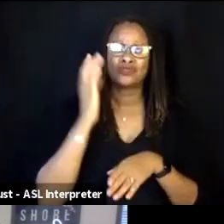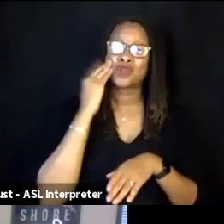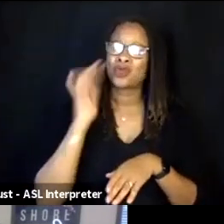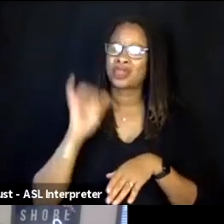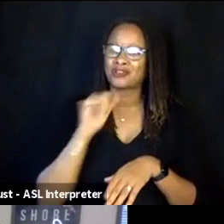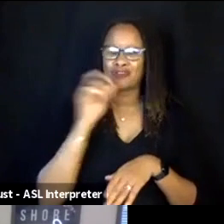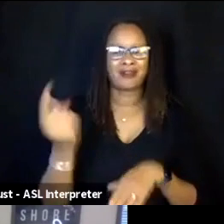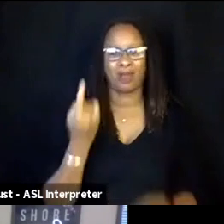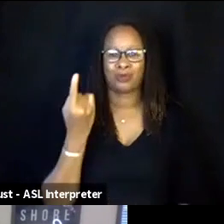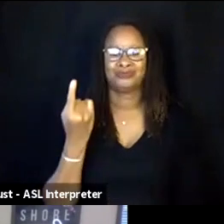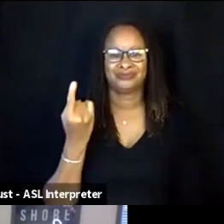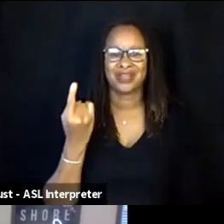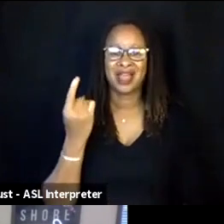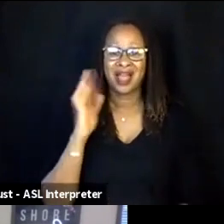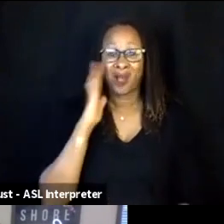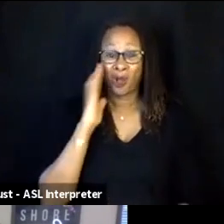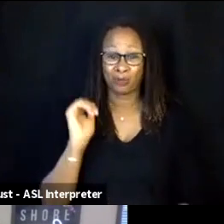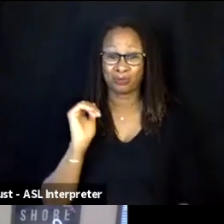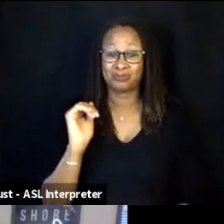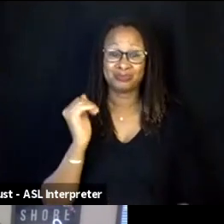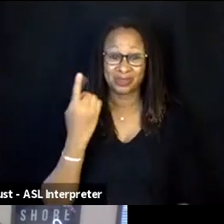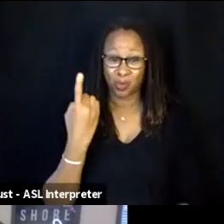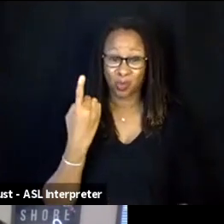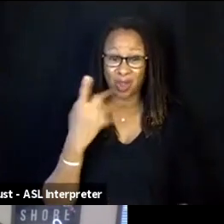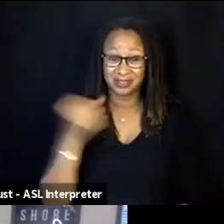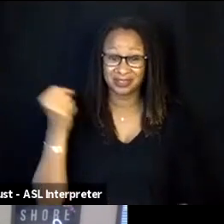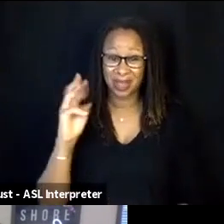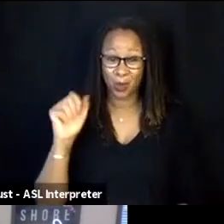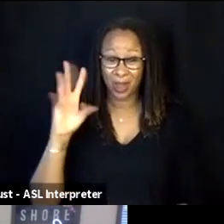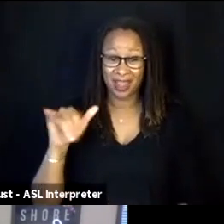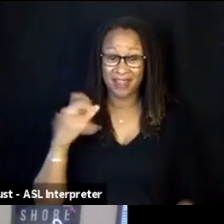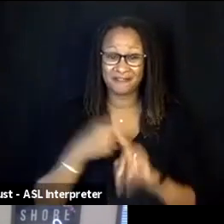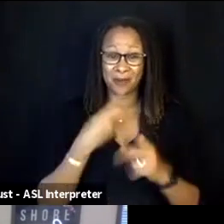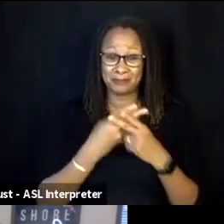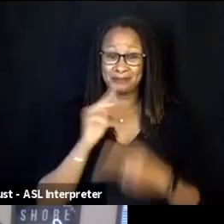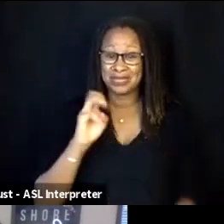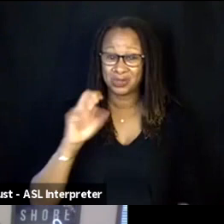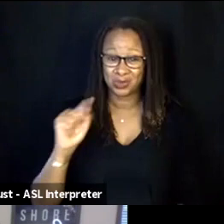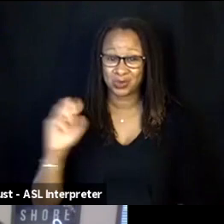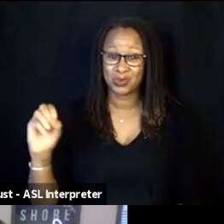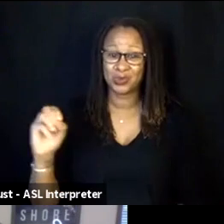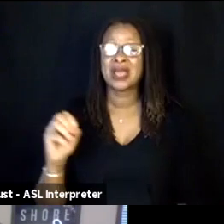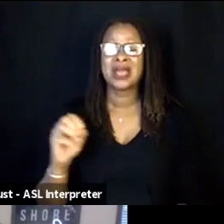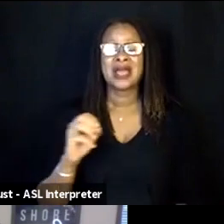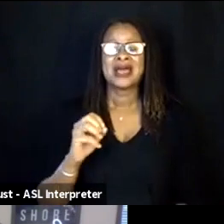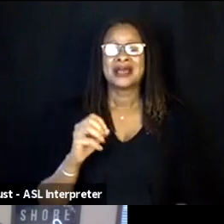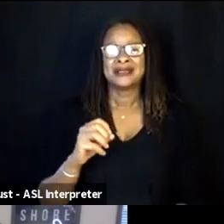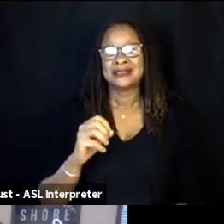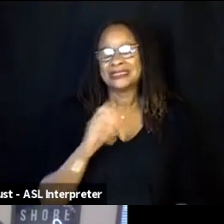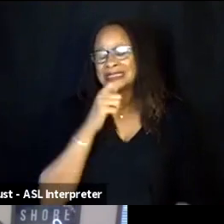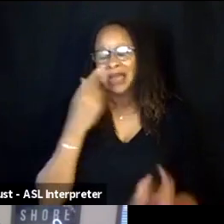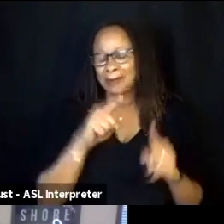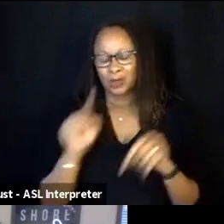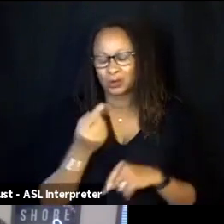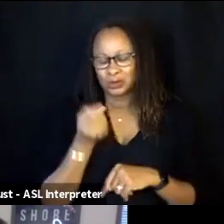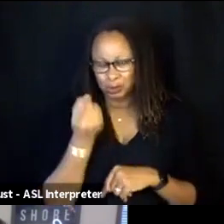hope that's the one, if we have one takeaway from the Me Too movement, and there are many, it's that this is not just happening to you, it's happening